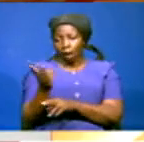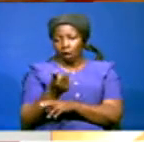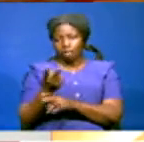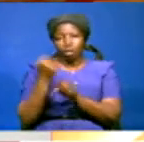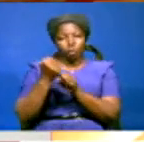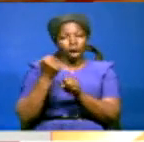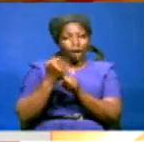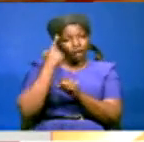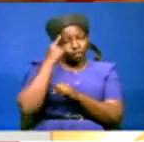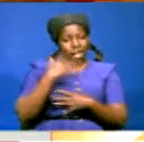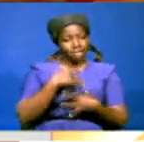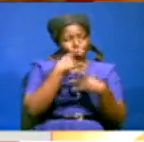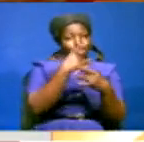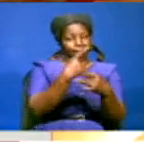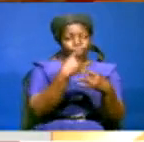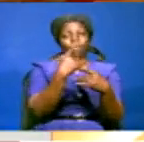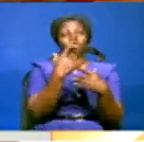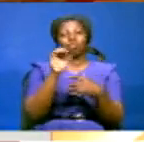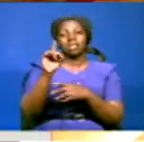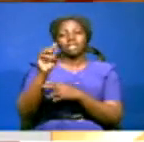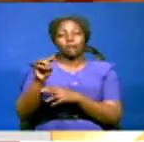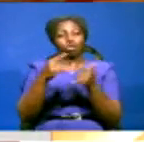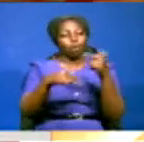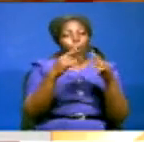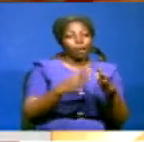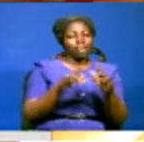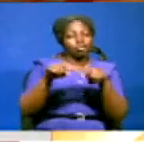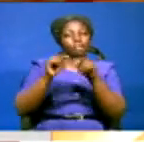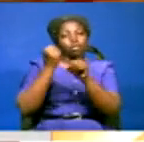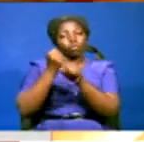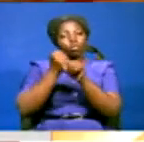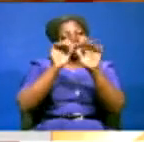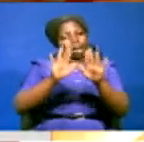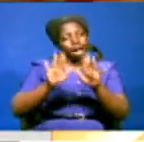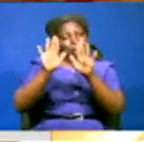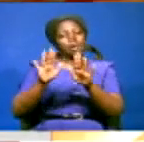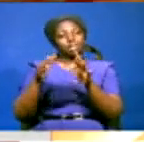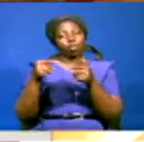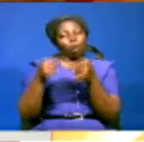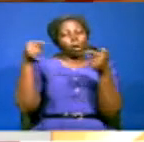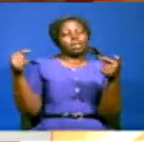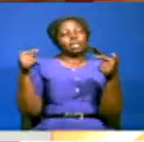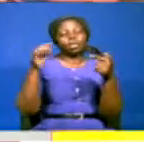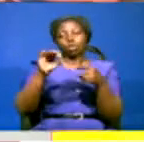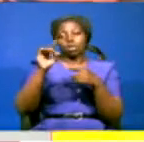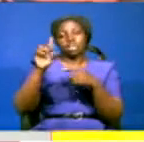of ODM's rivals and had campaigned against ODM candidates in the last general election.